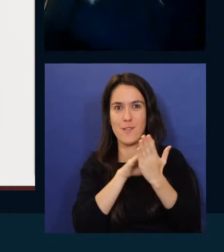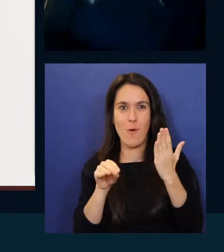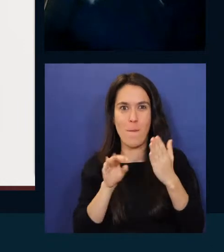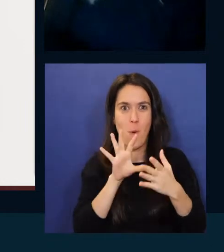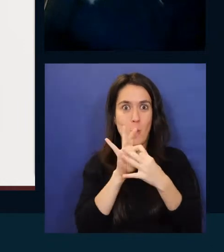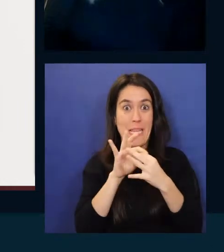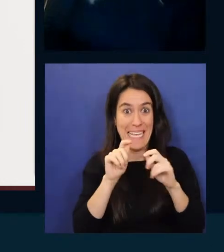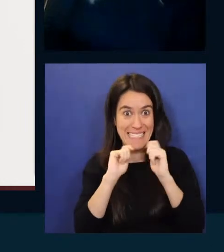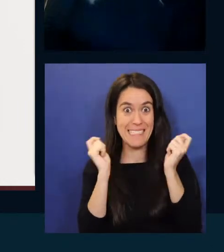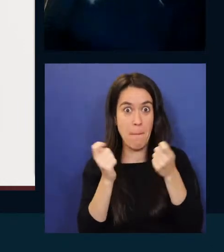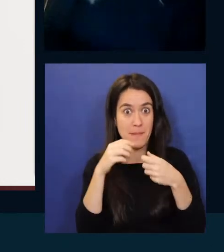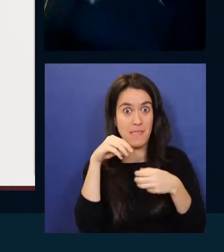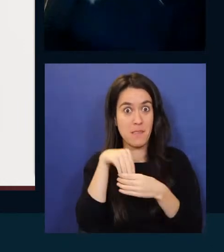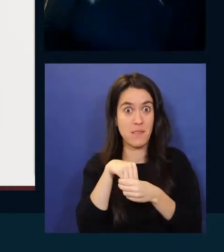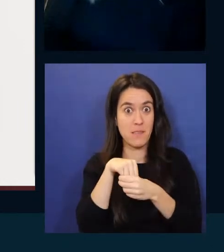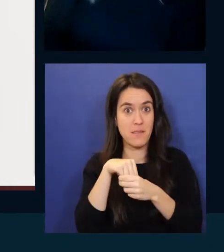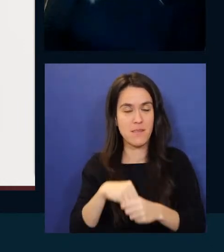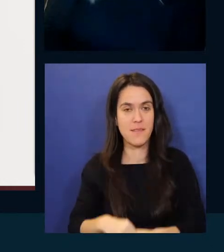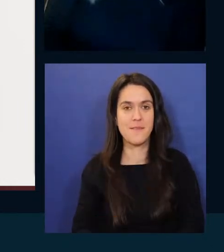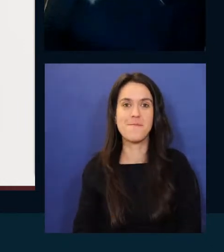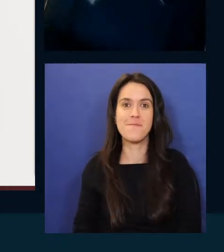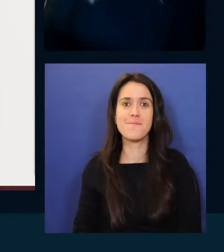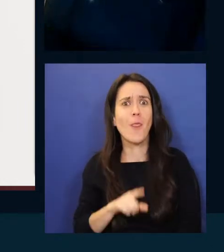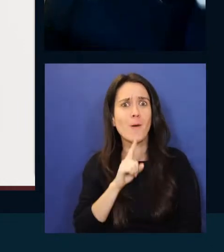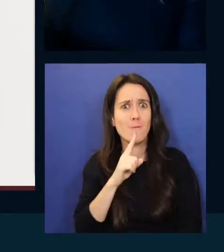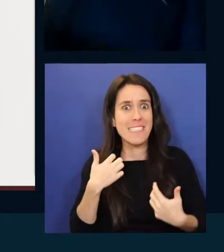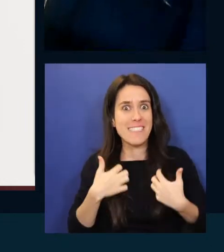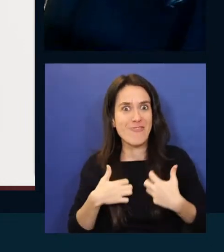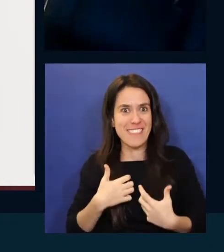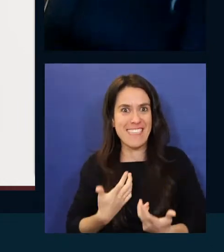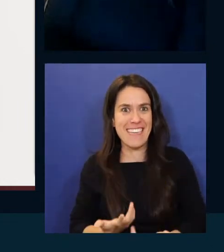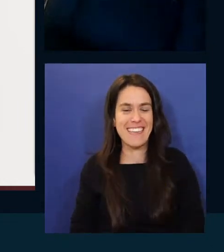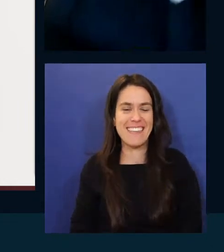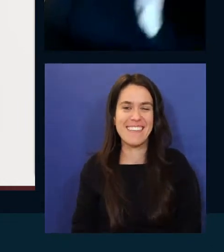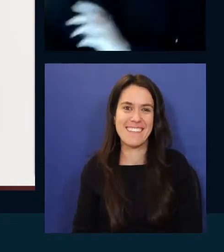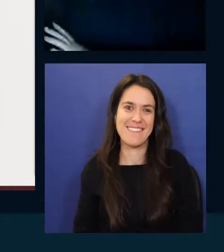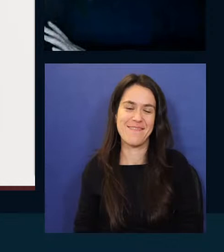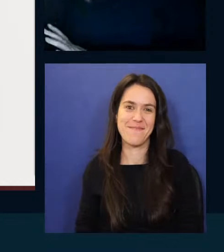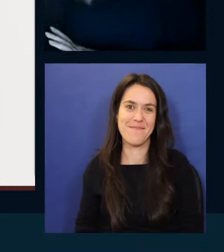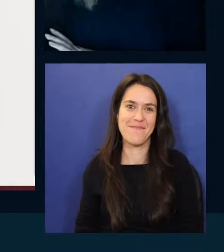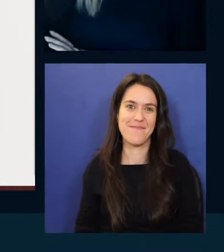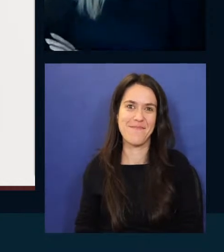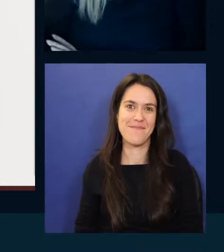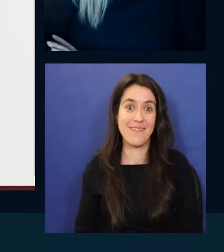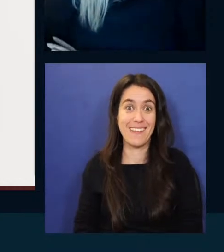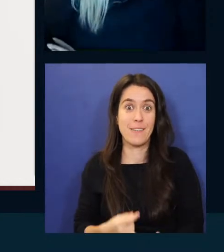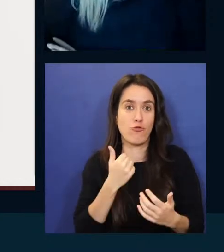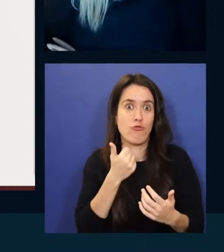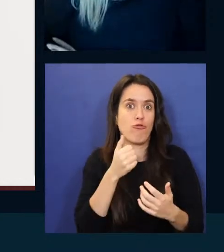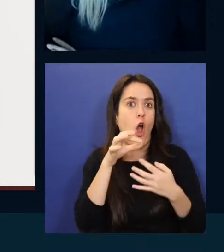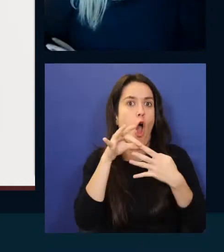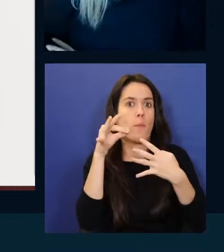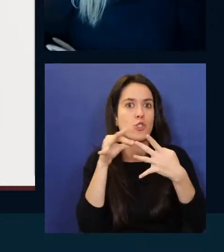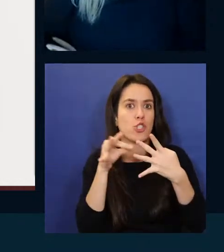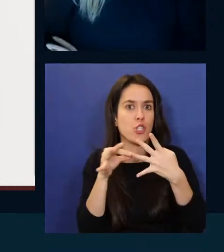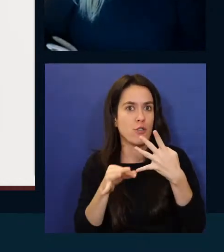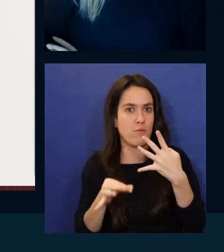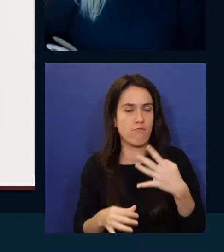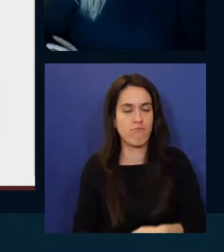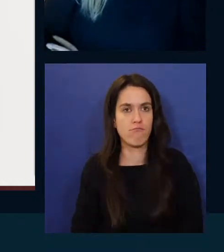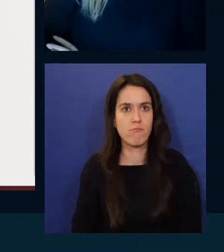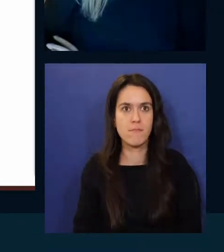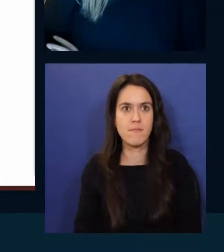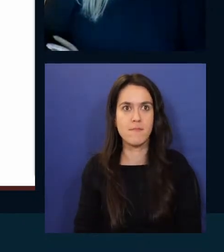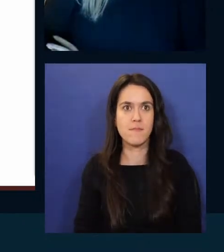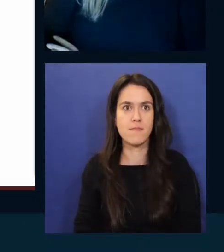Teams. And that's quite interesting, actually. Interesting options. You can also